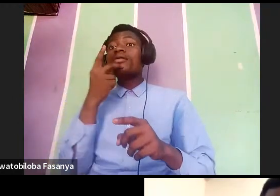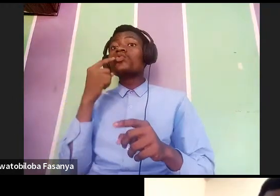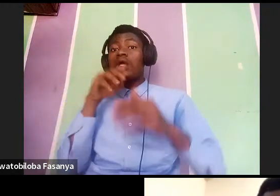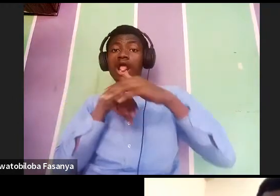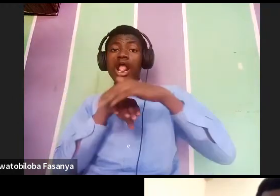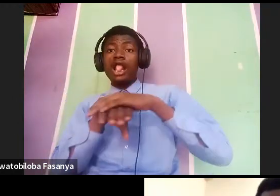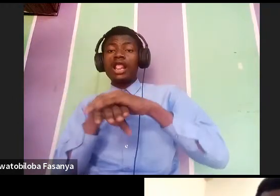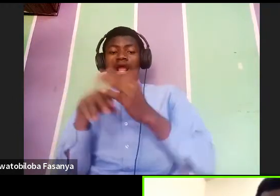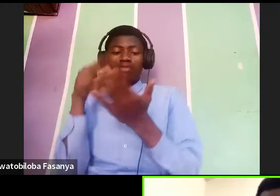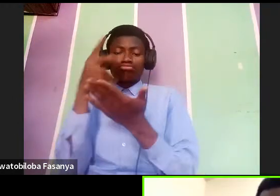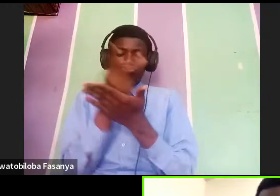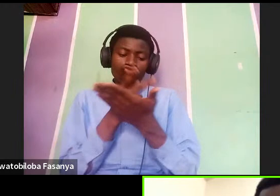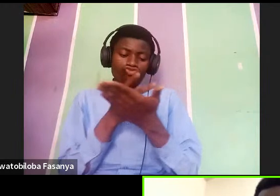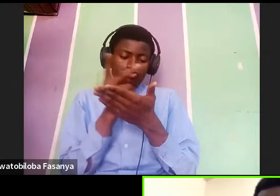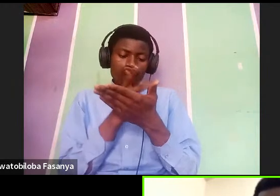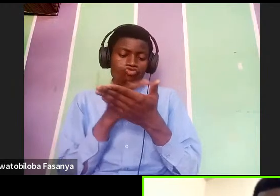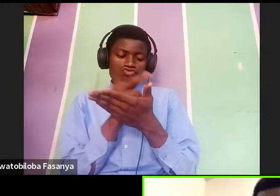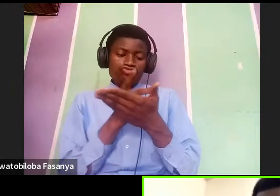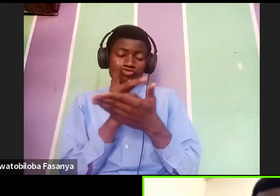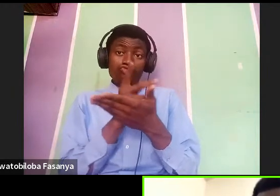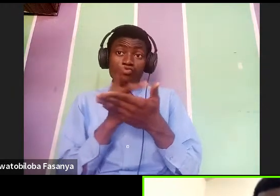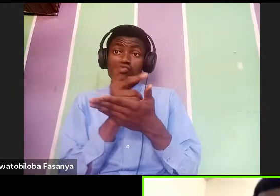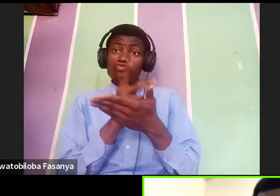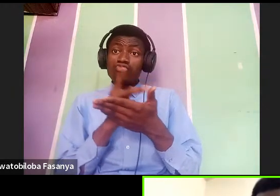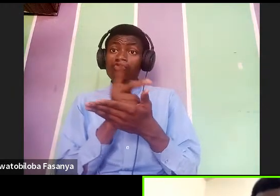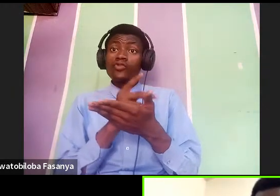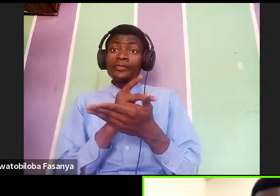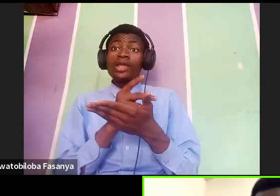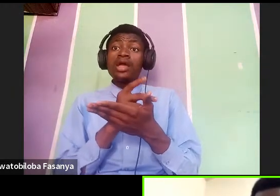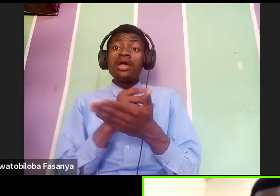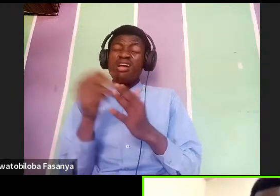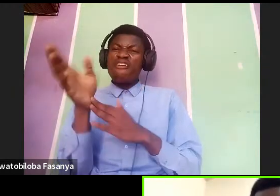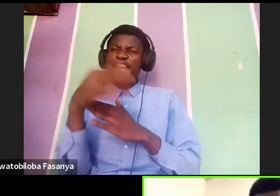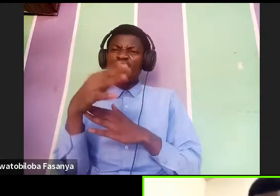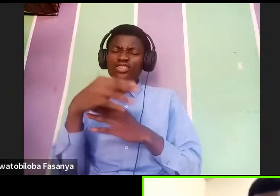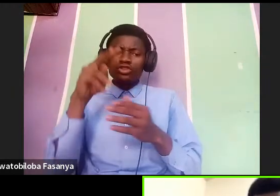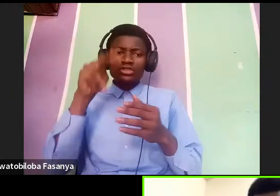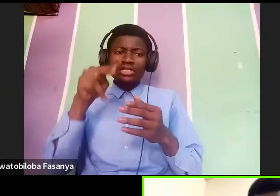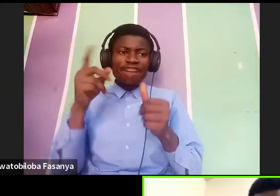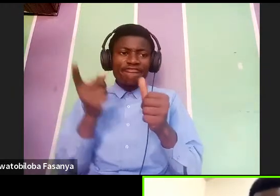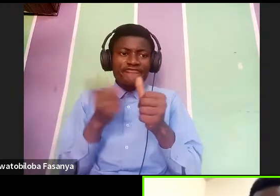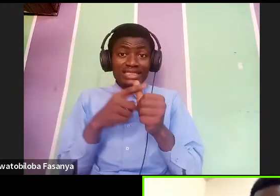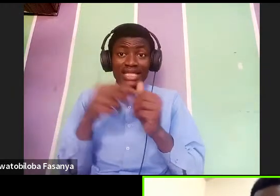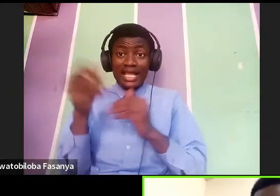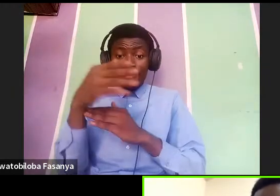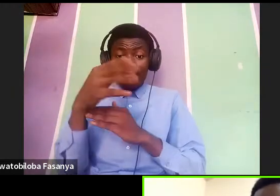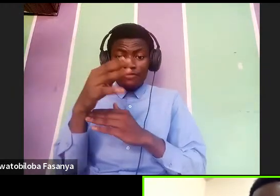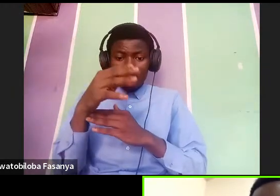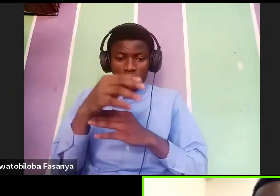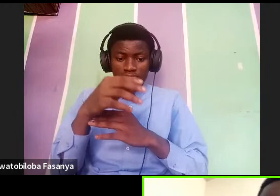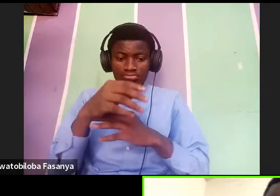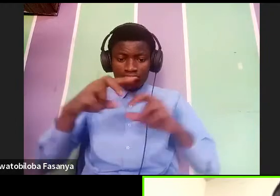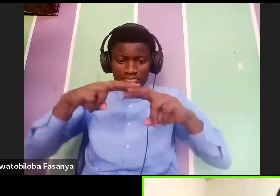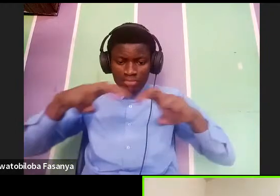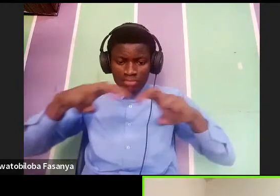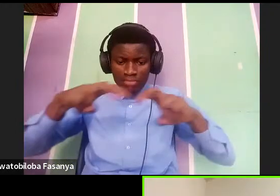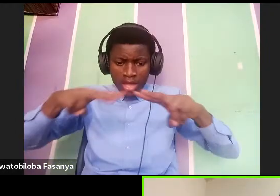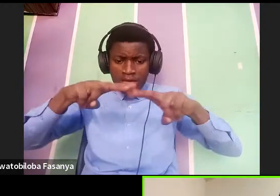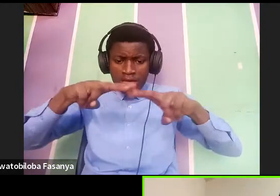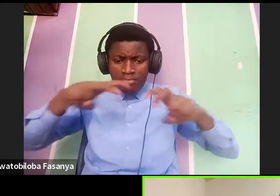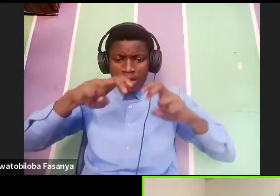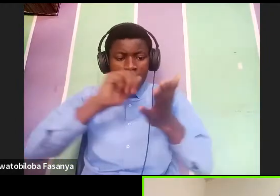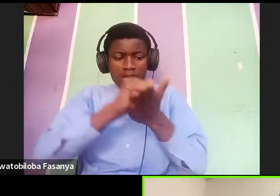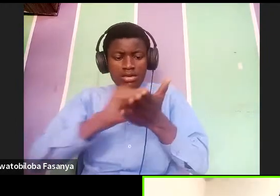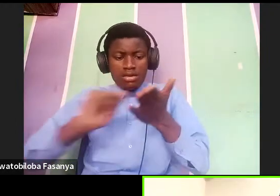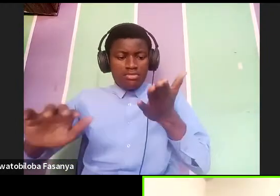sometimes you may fish out for fish bones in the fish and take them out before cooking them. And also, if it's